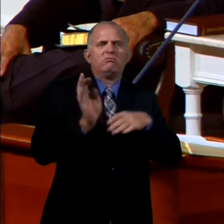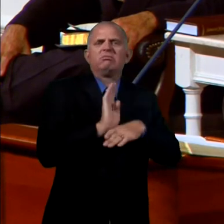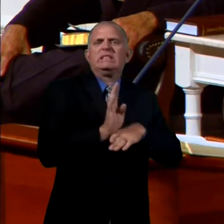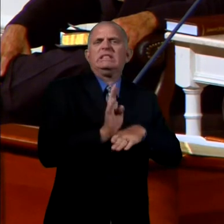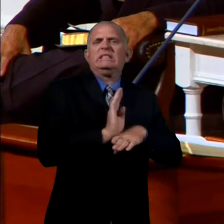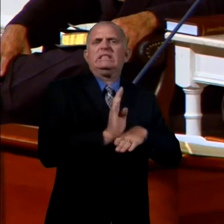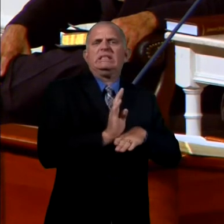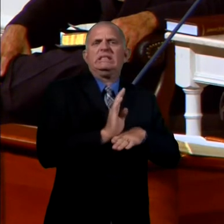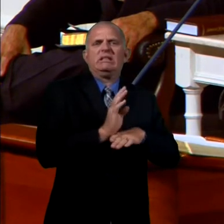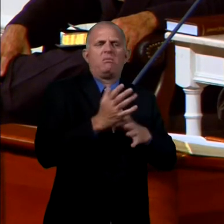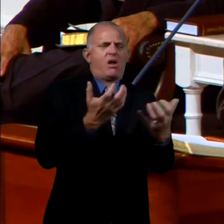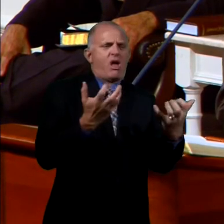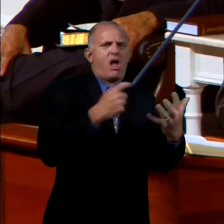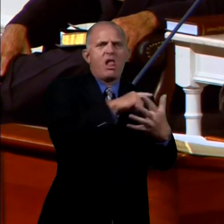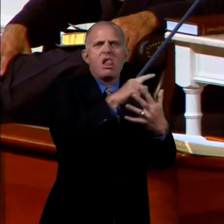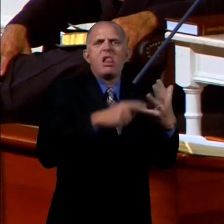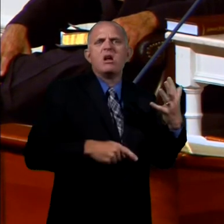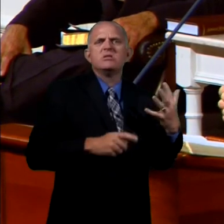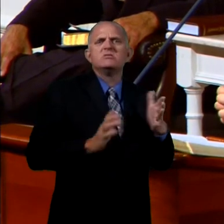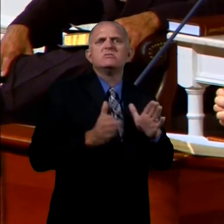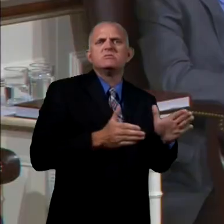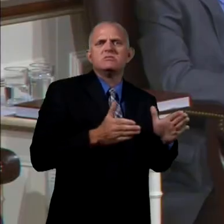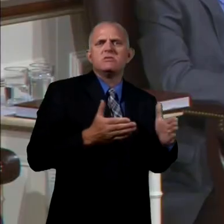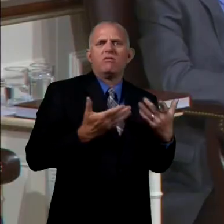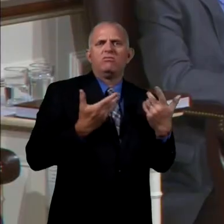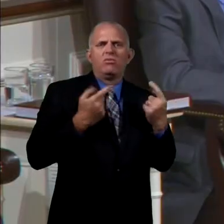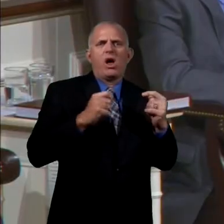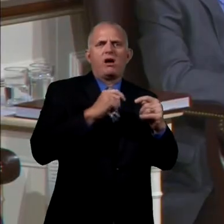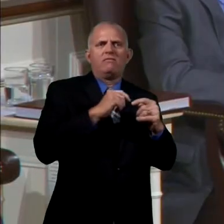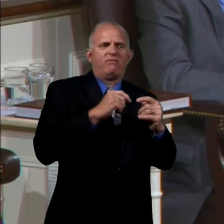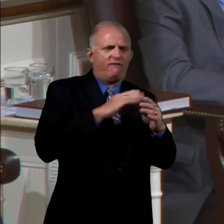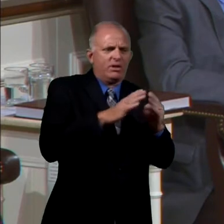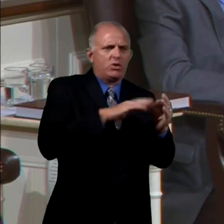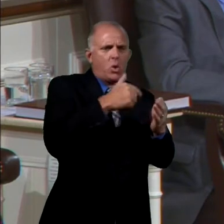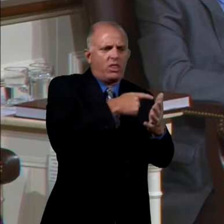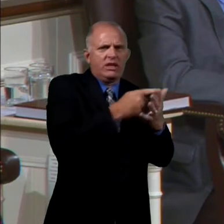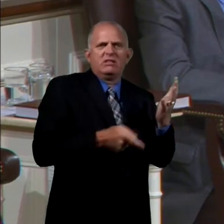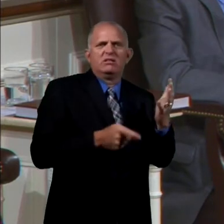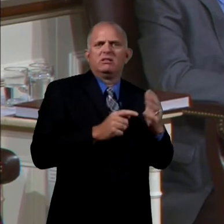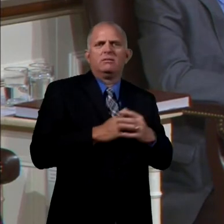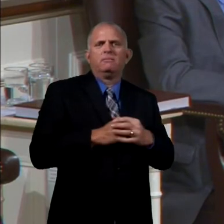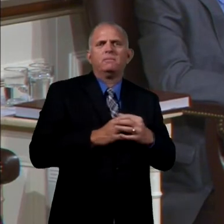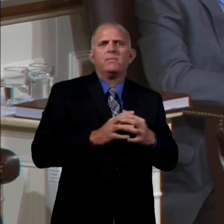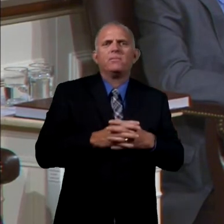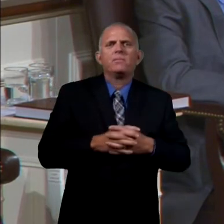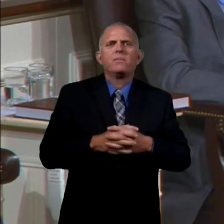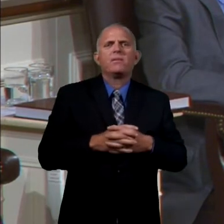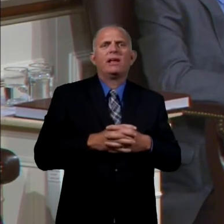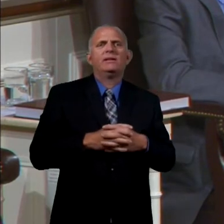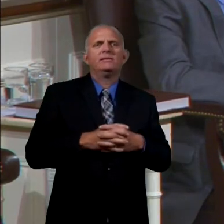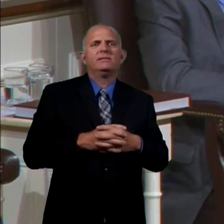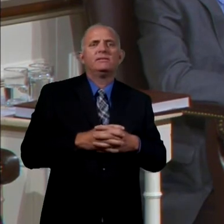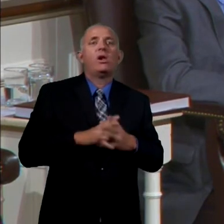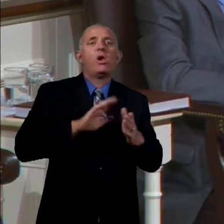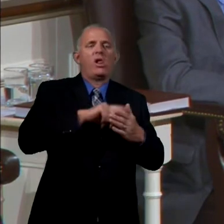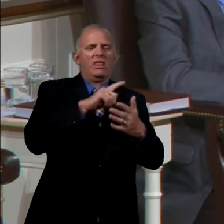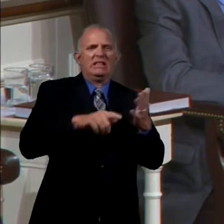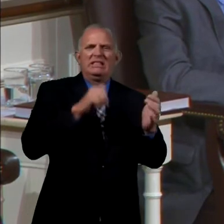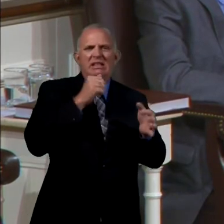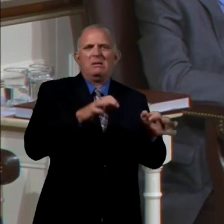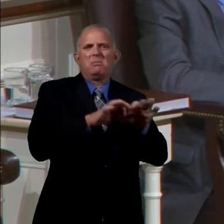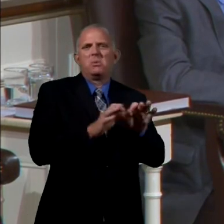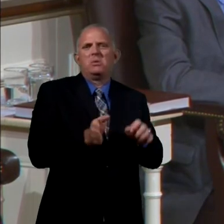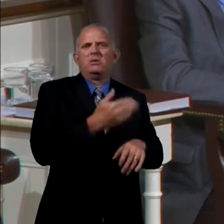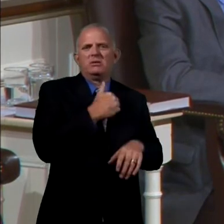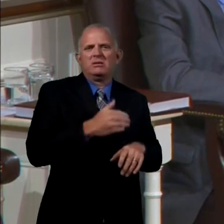desires, our own trying to get things done, that really some of them don't even matter. That we are